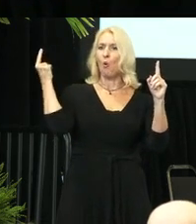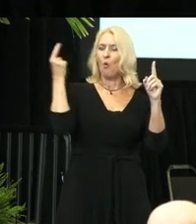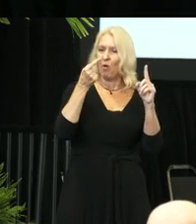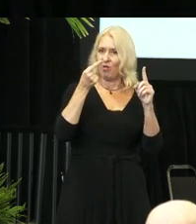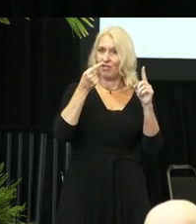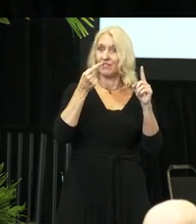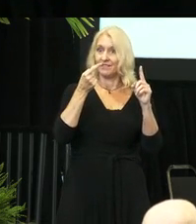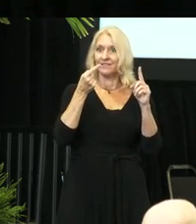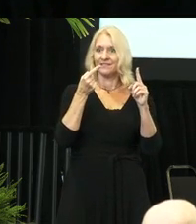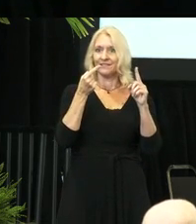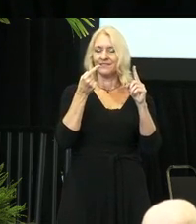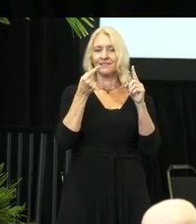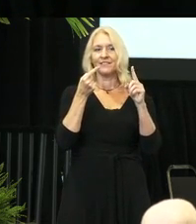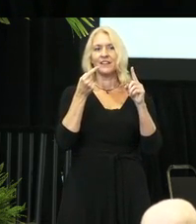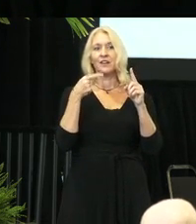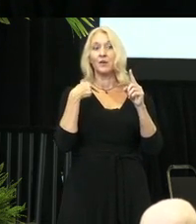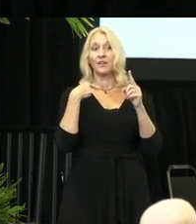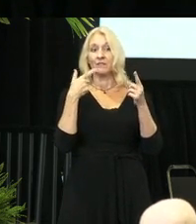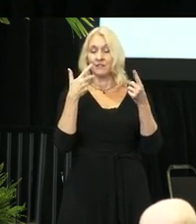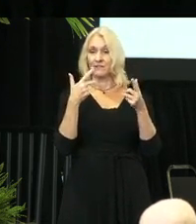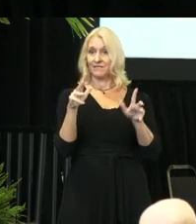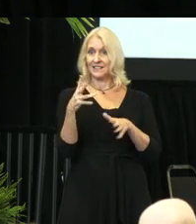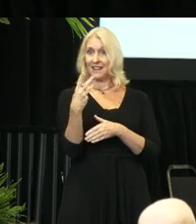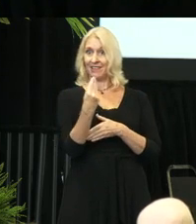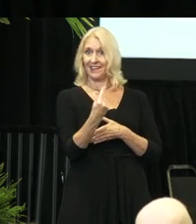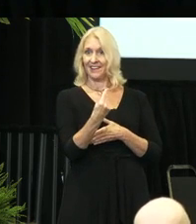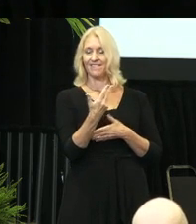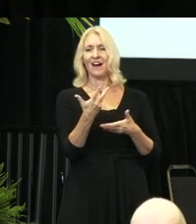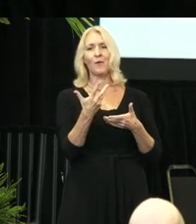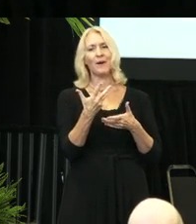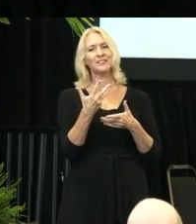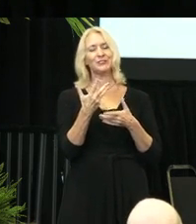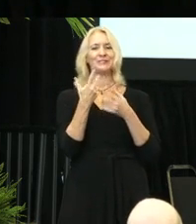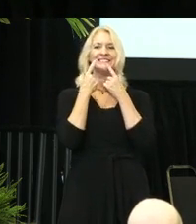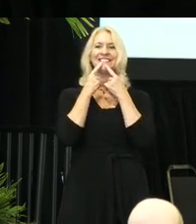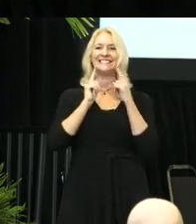walk out of here, make it come true.